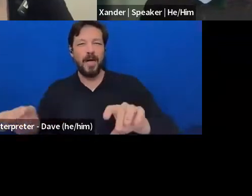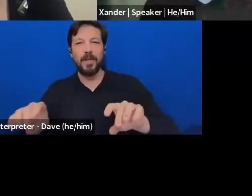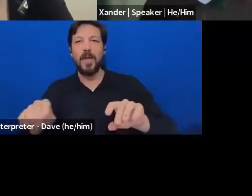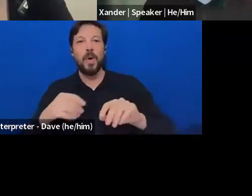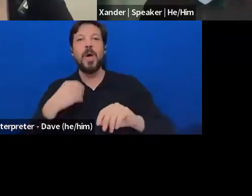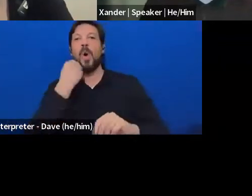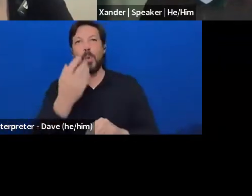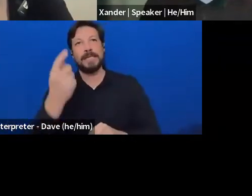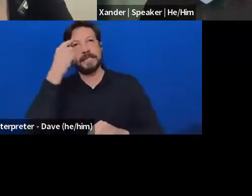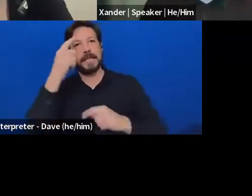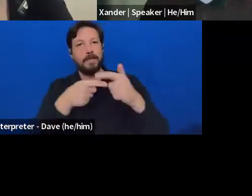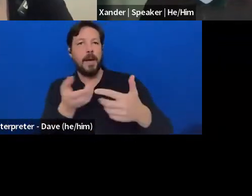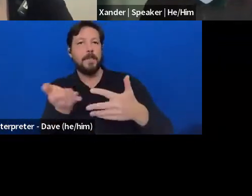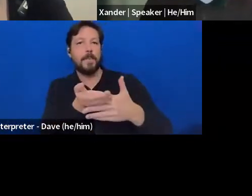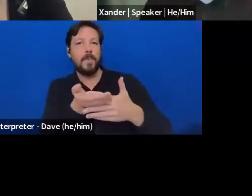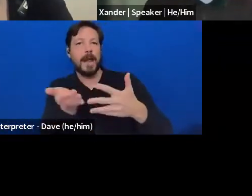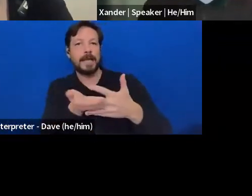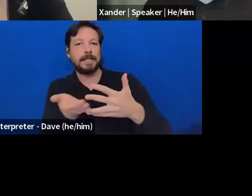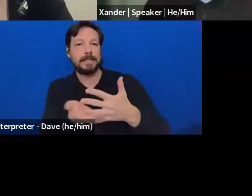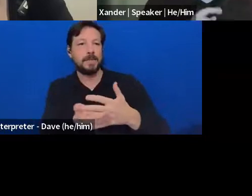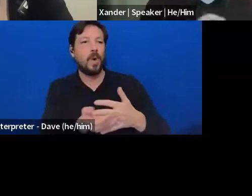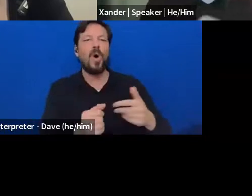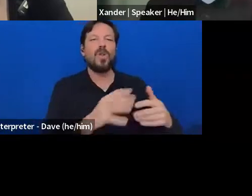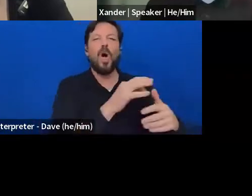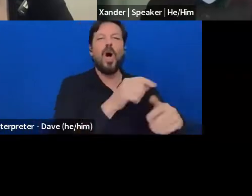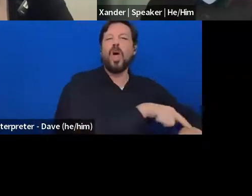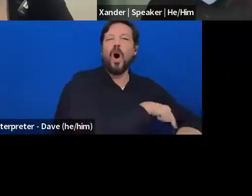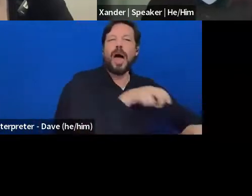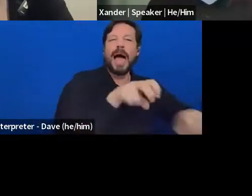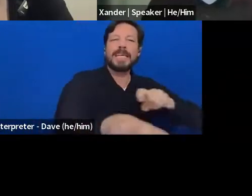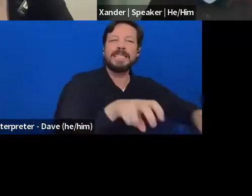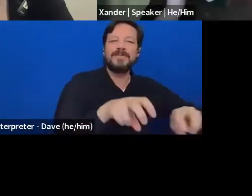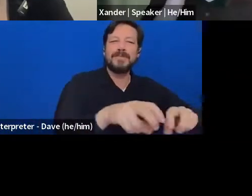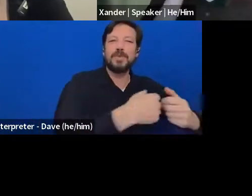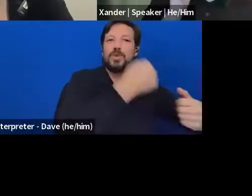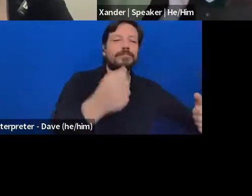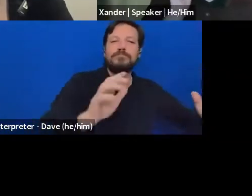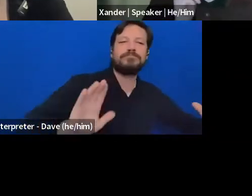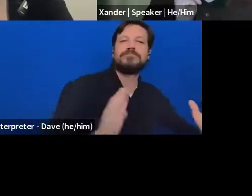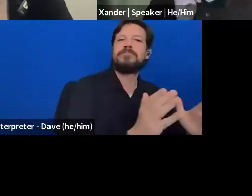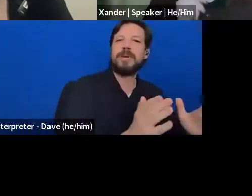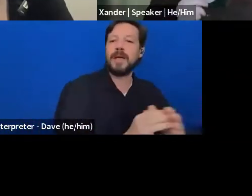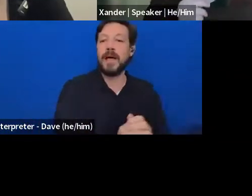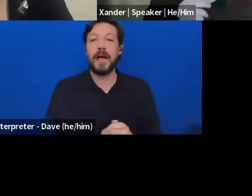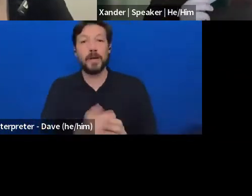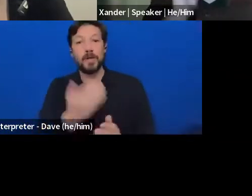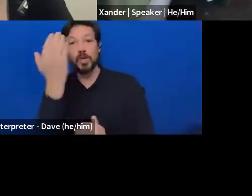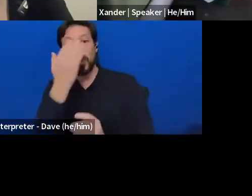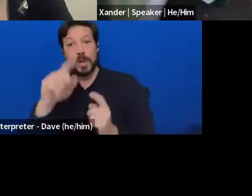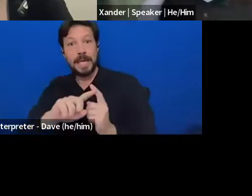shorter activities. And I found, particularly on school excursions, the last thing they thought